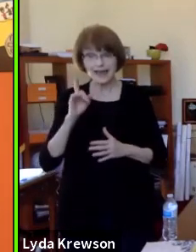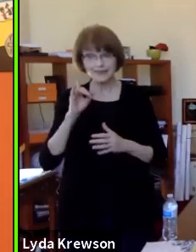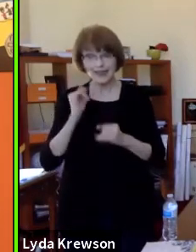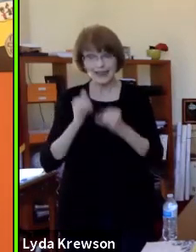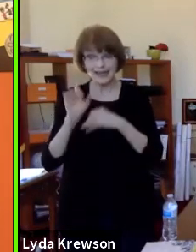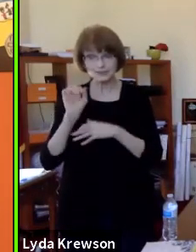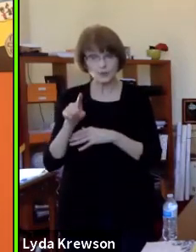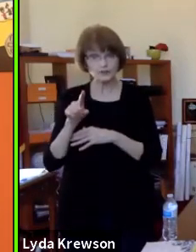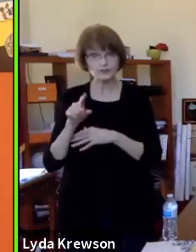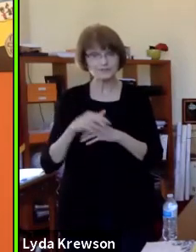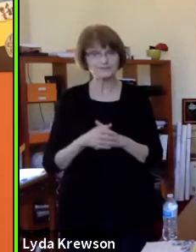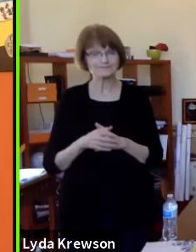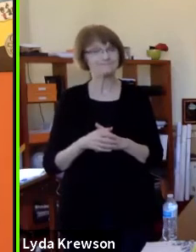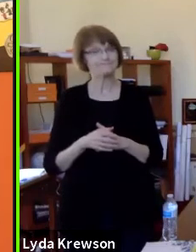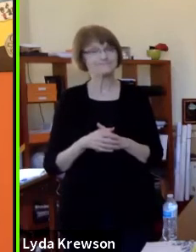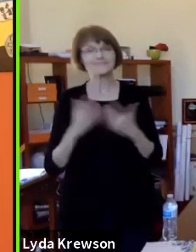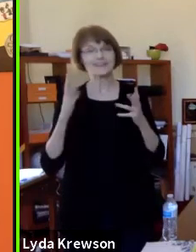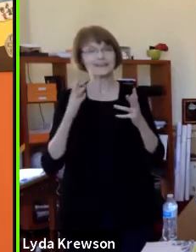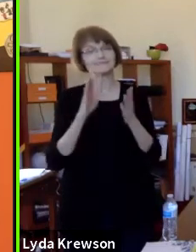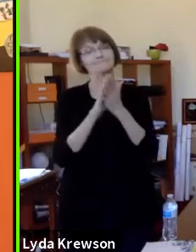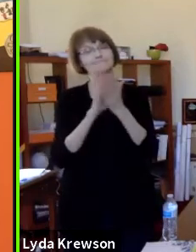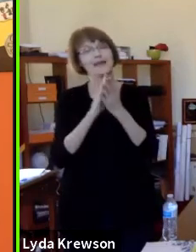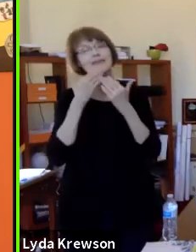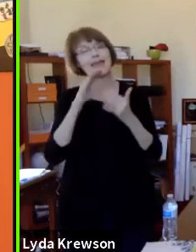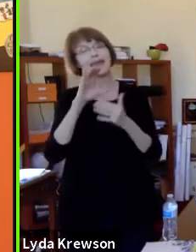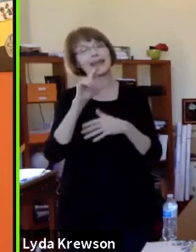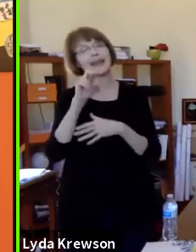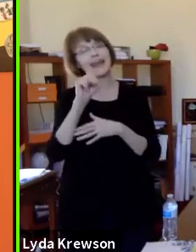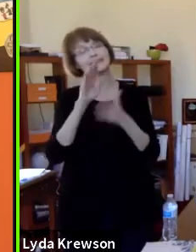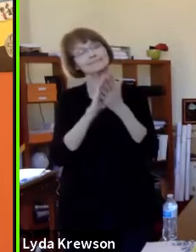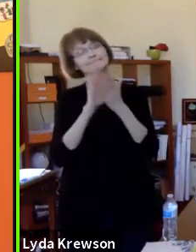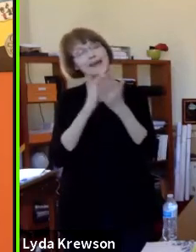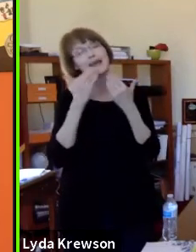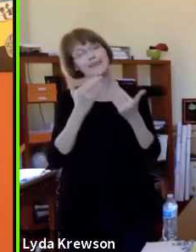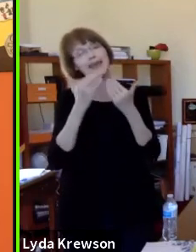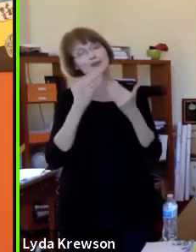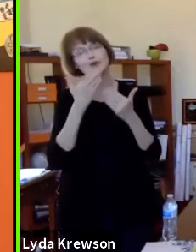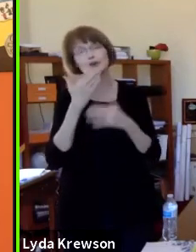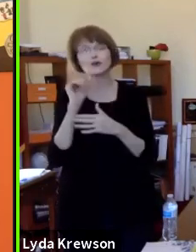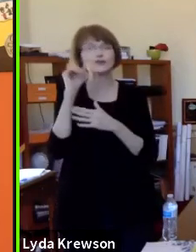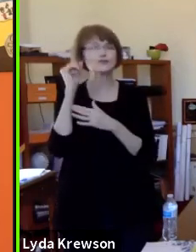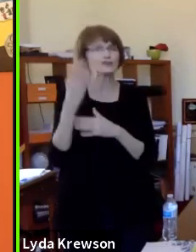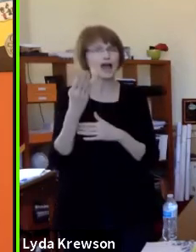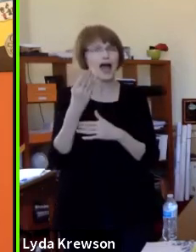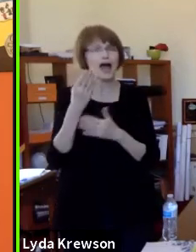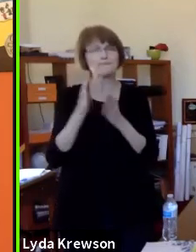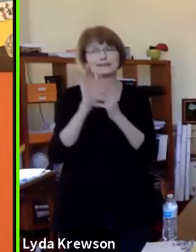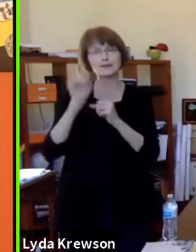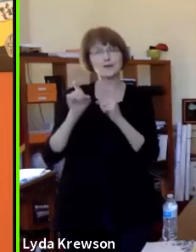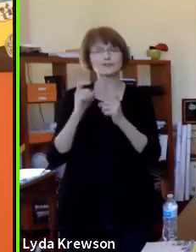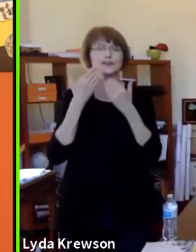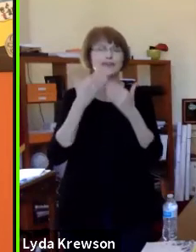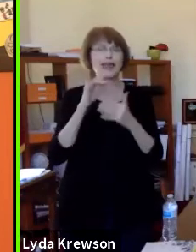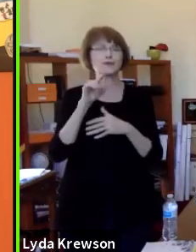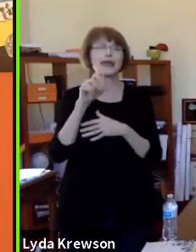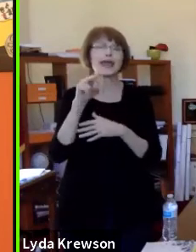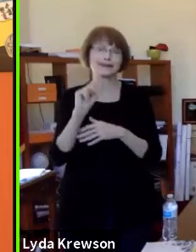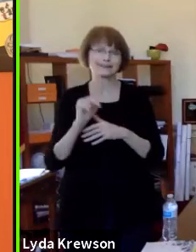Kayden? Yes. All right, let's all give Kayden a huge round of applause for doing such a great job. Thank you,